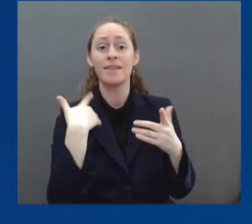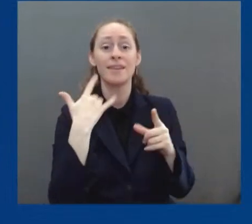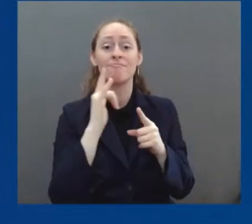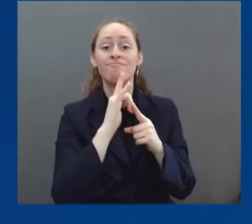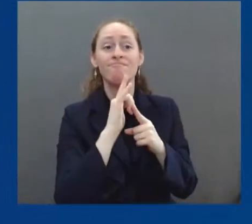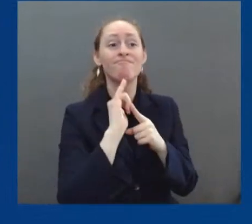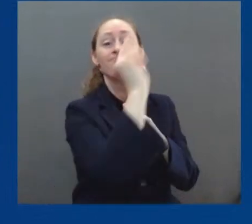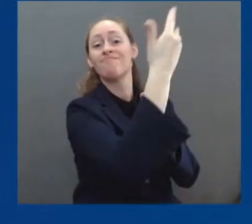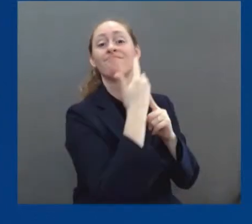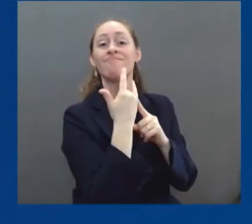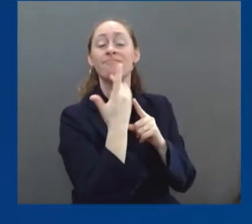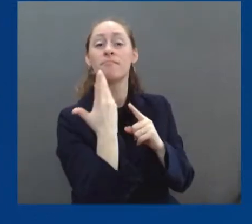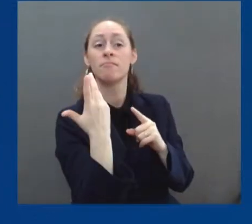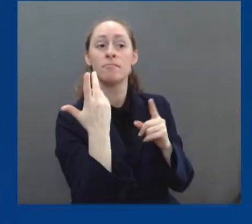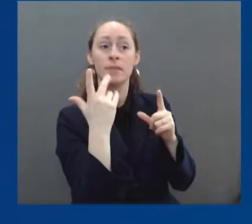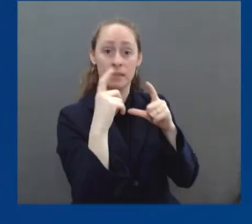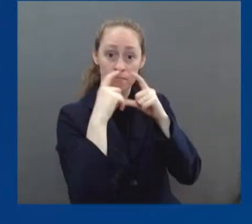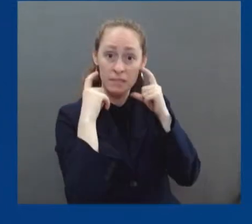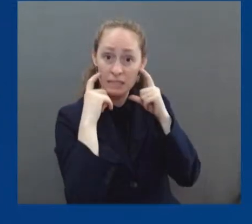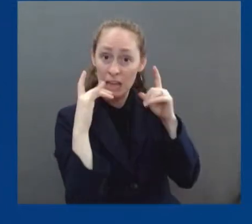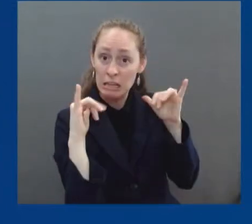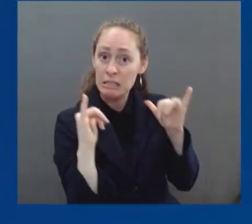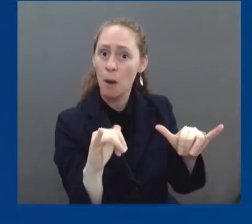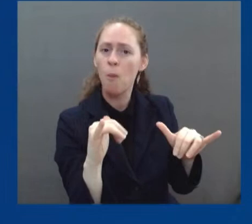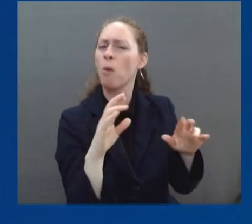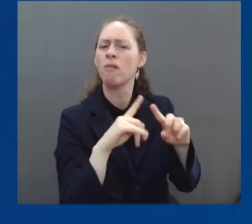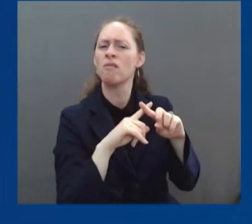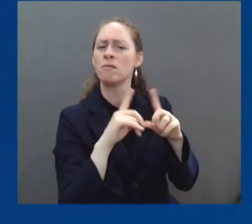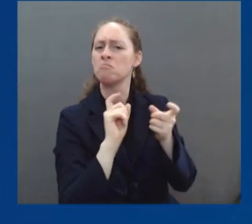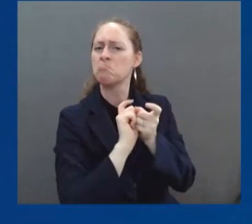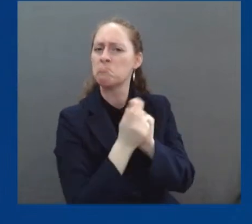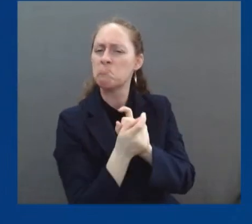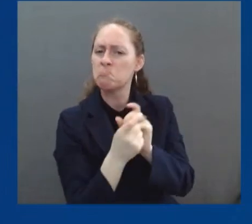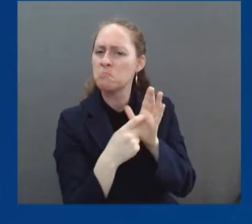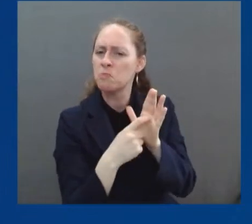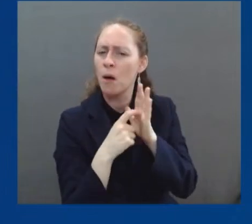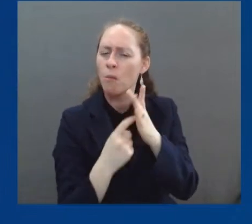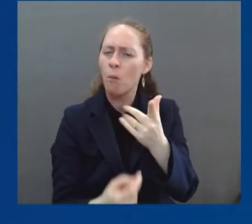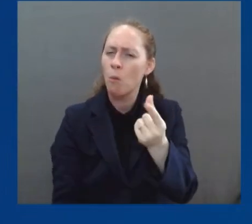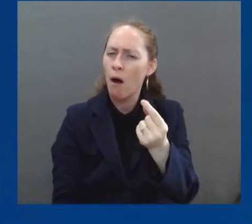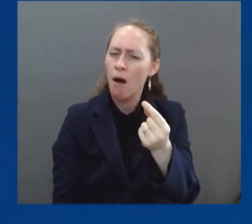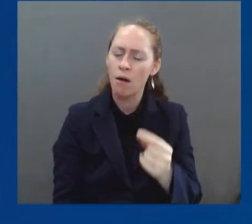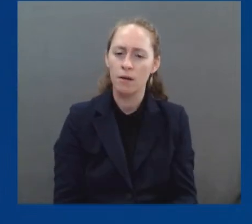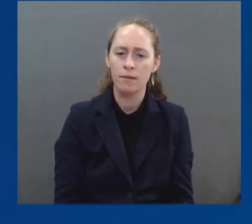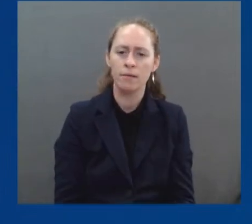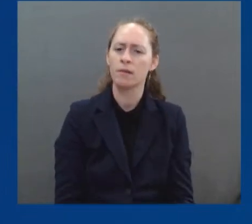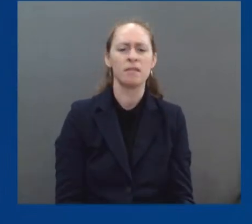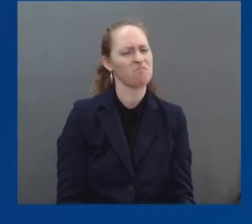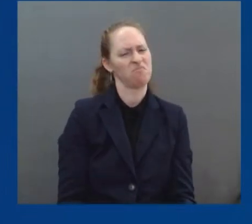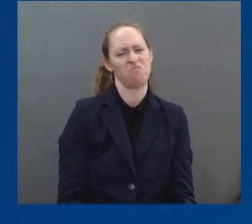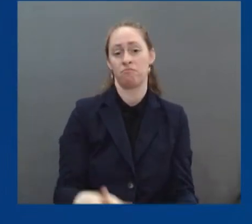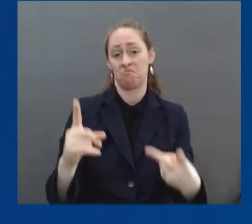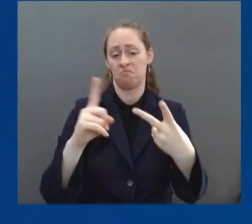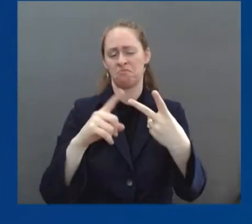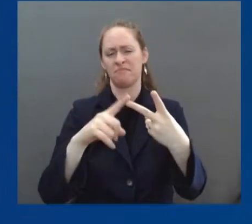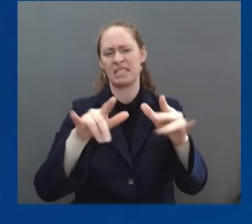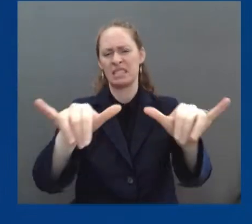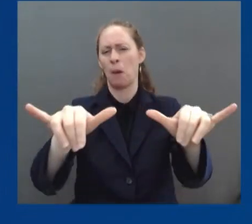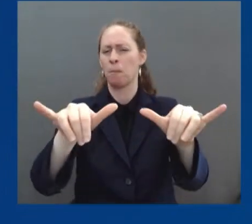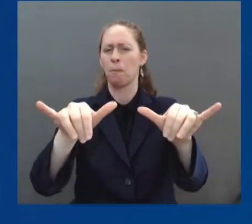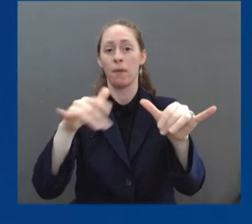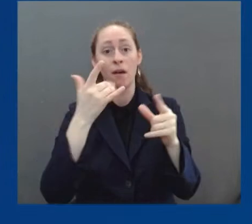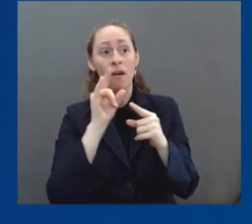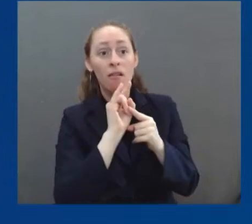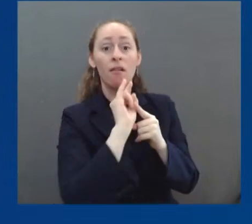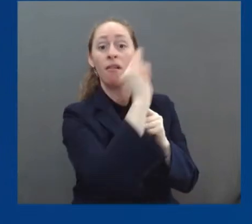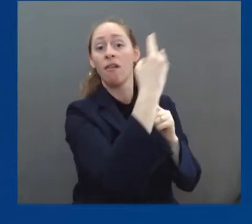question, no, there are no plans to change the international travel requirements at this point. We asked,